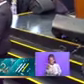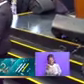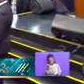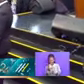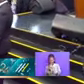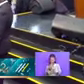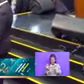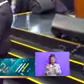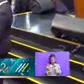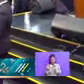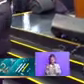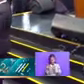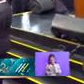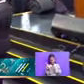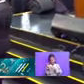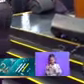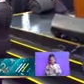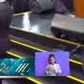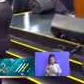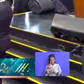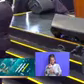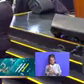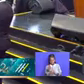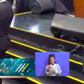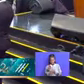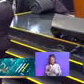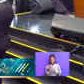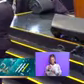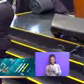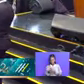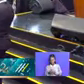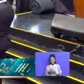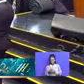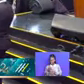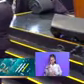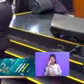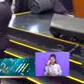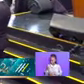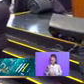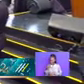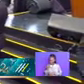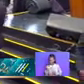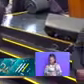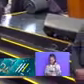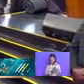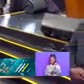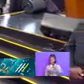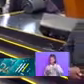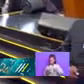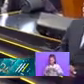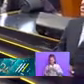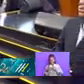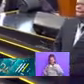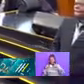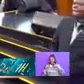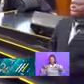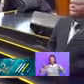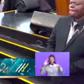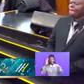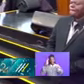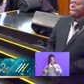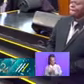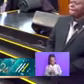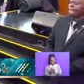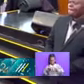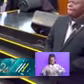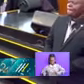complication in the name of Jesus and I use you as a point of contact anyone that is pregnant we declare they will deliver